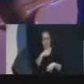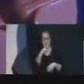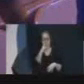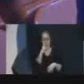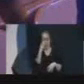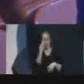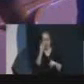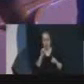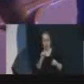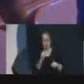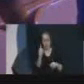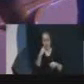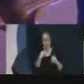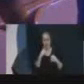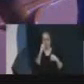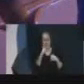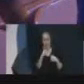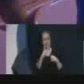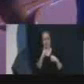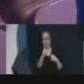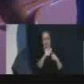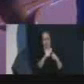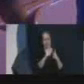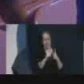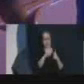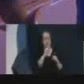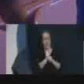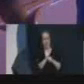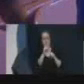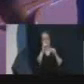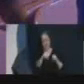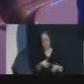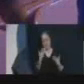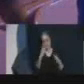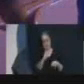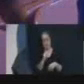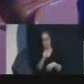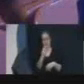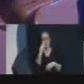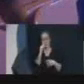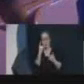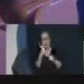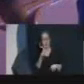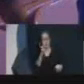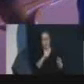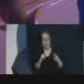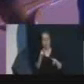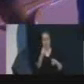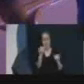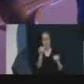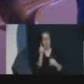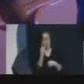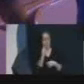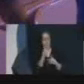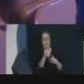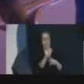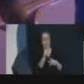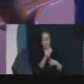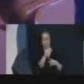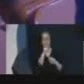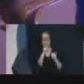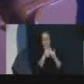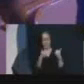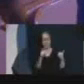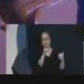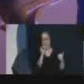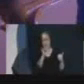To receive an education or to take assessments? Because it's becoming increasingly clear to me that the two are mutually